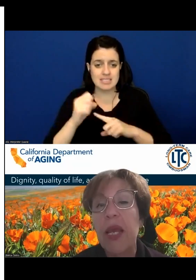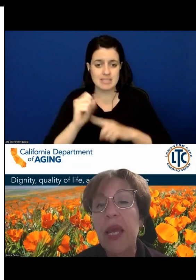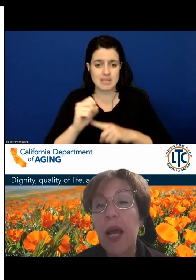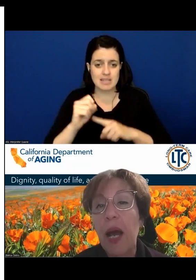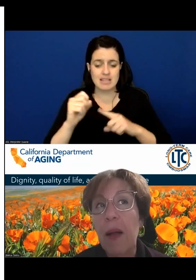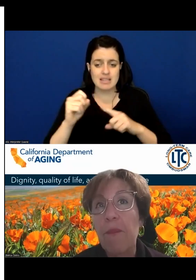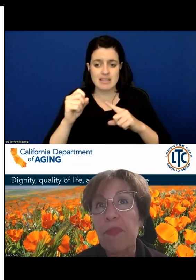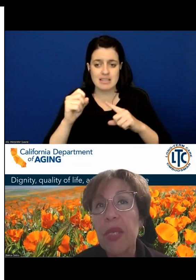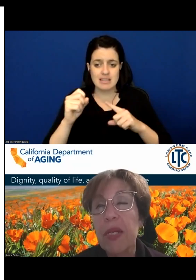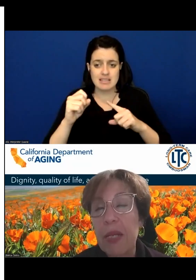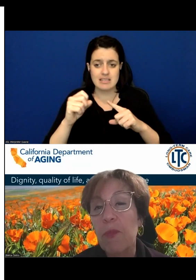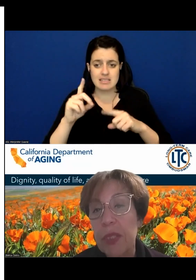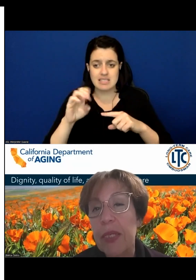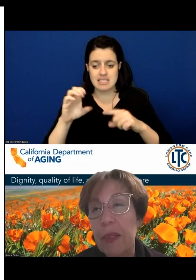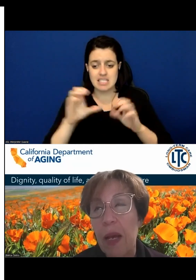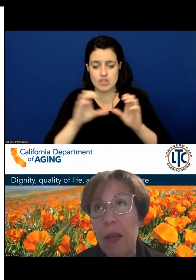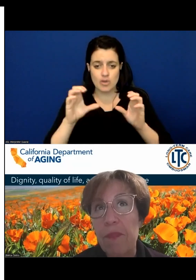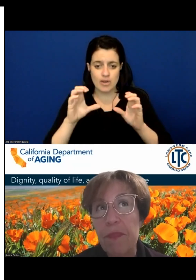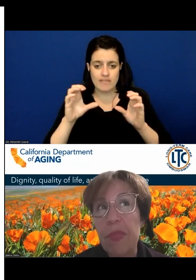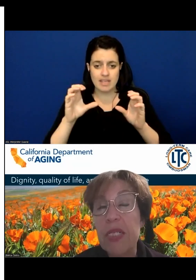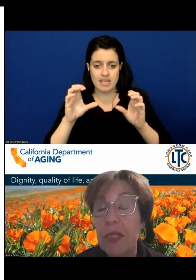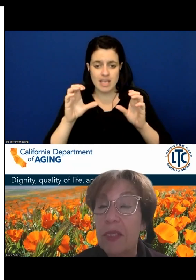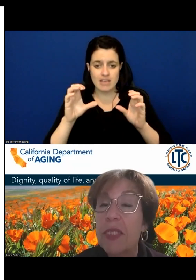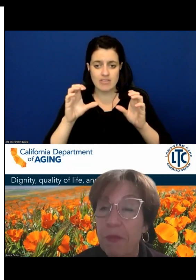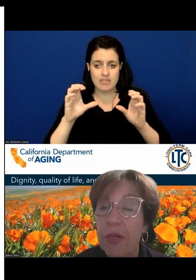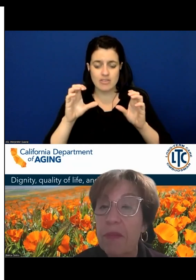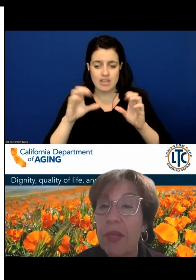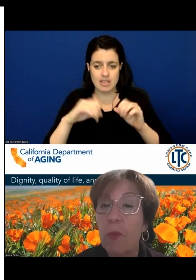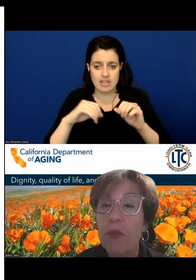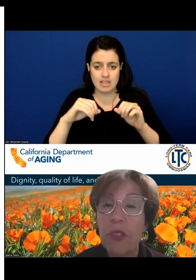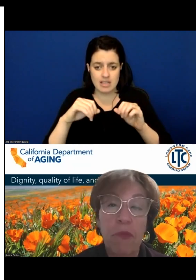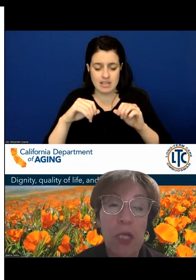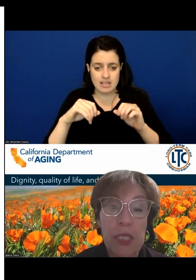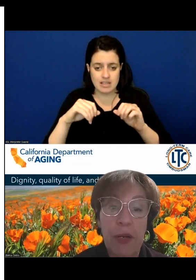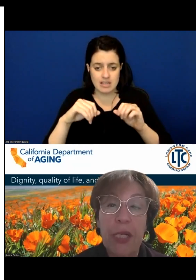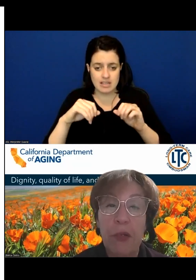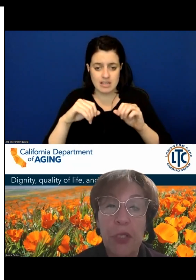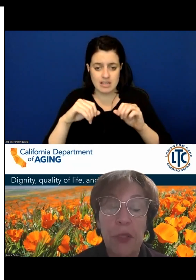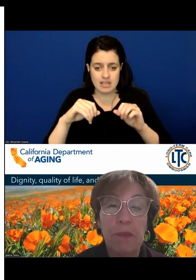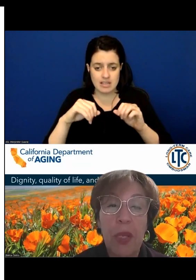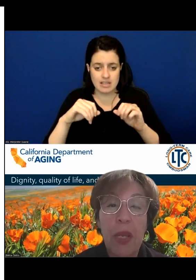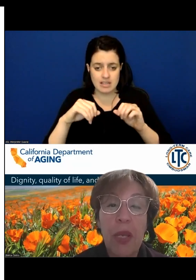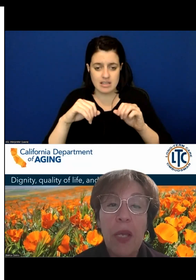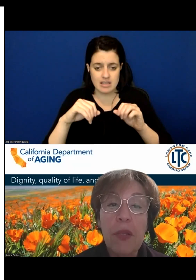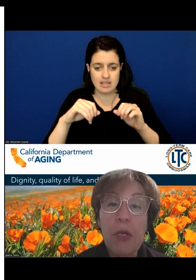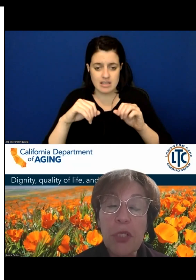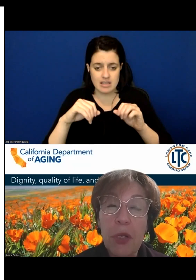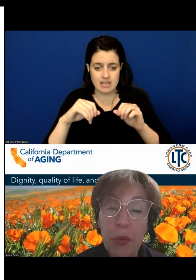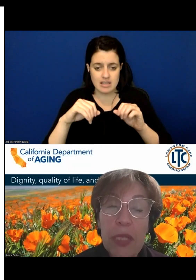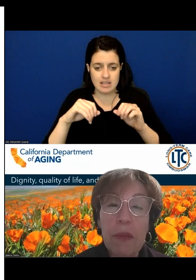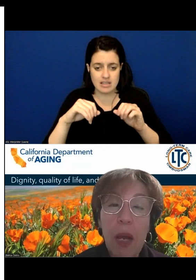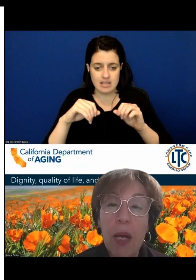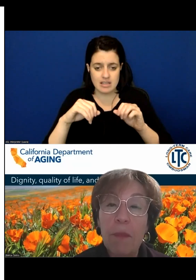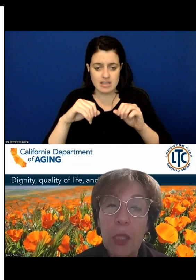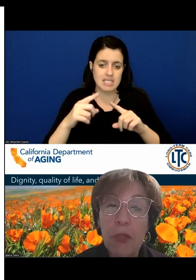decertification, it really is a little different than when there's a voluntary closure. The most